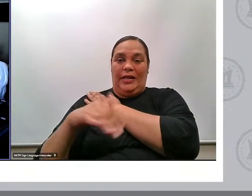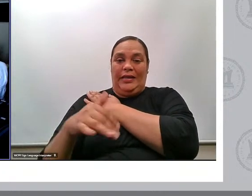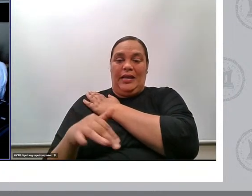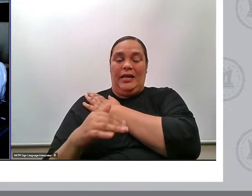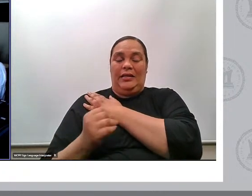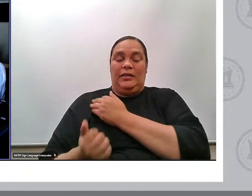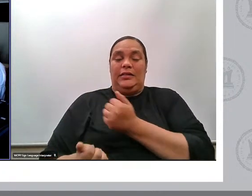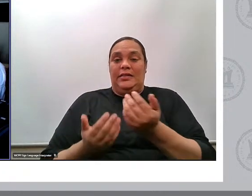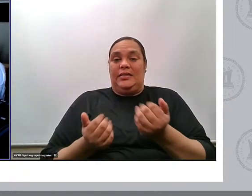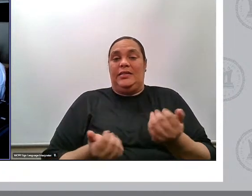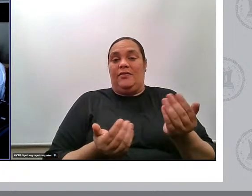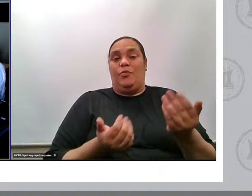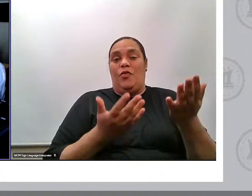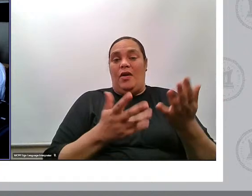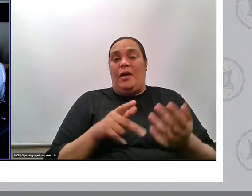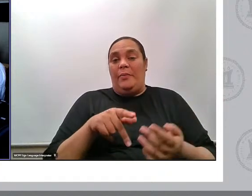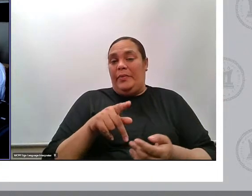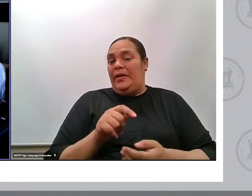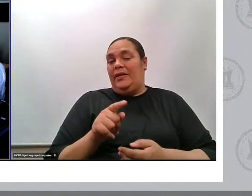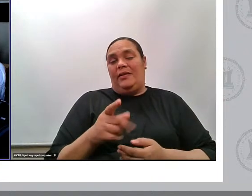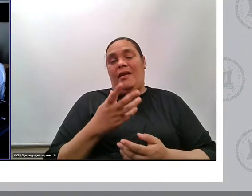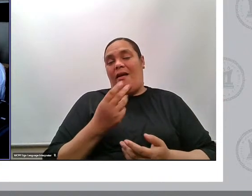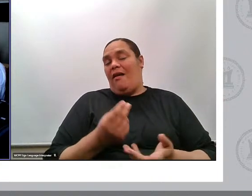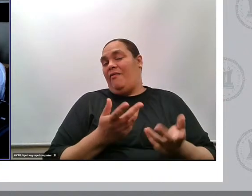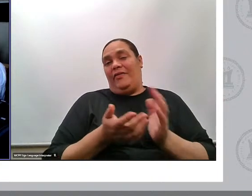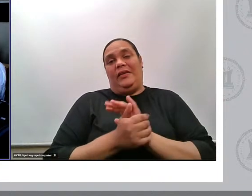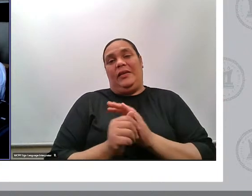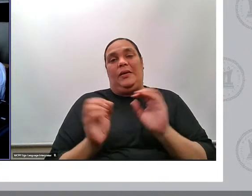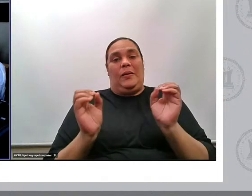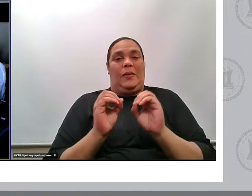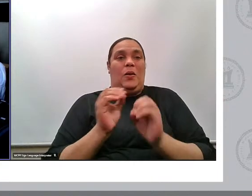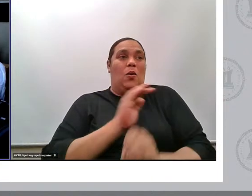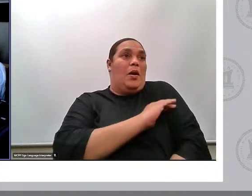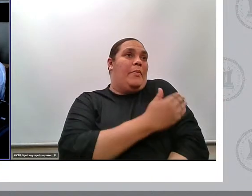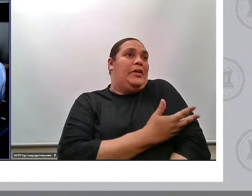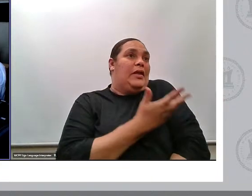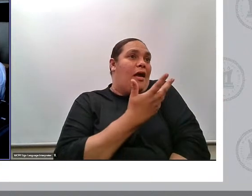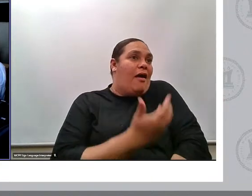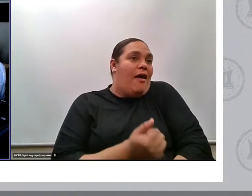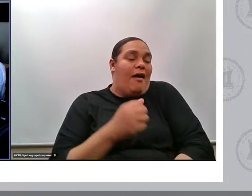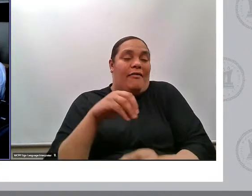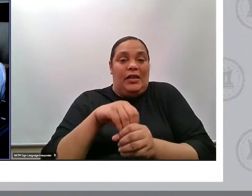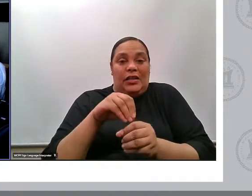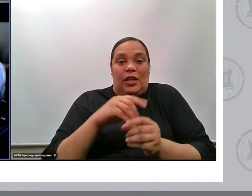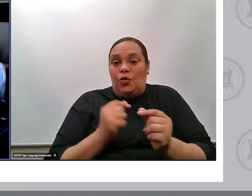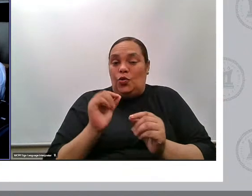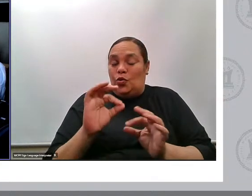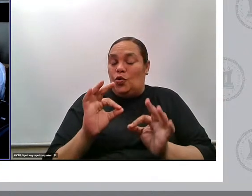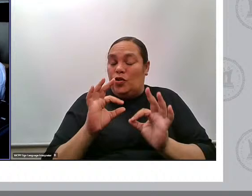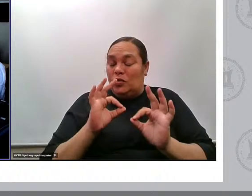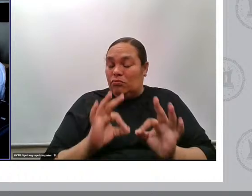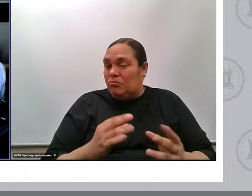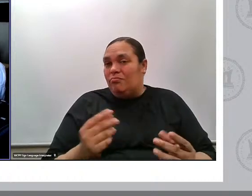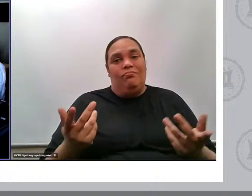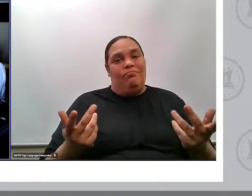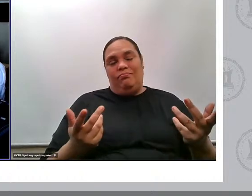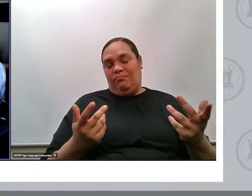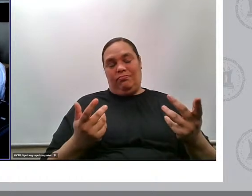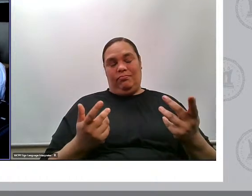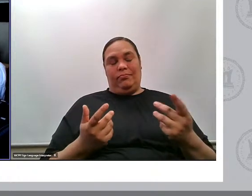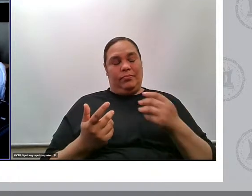provider, PT doesn't really have that skill set or capacity internally to conduct these probaties.